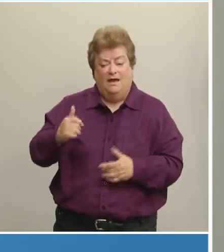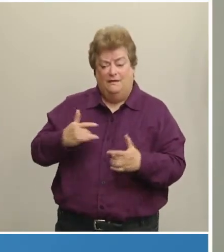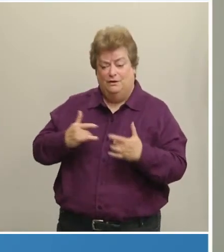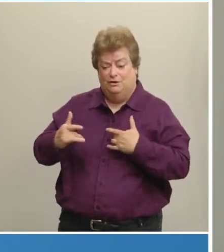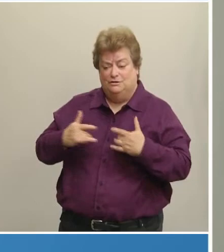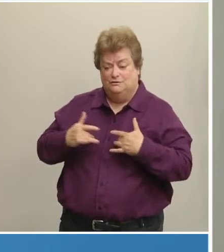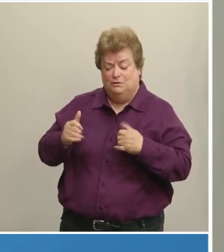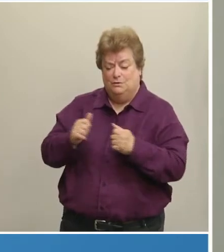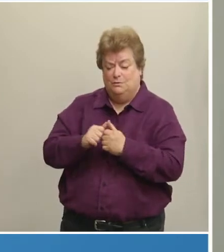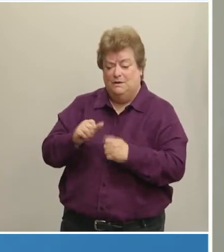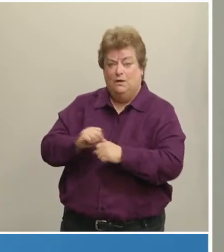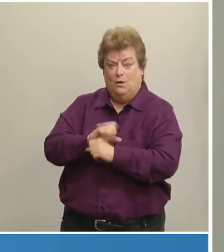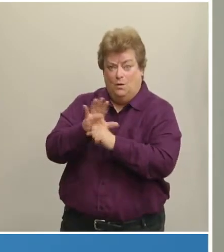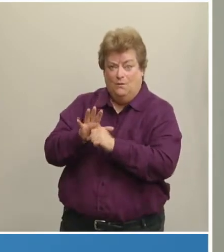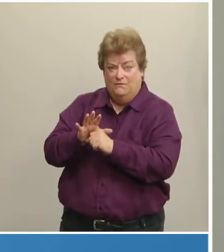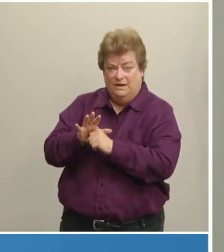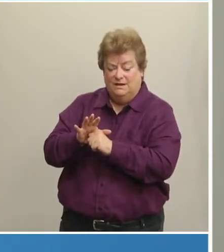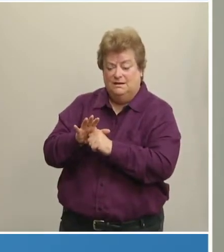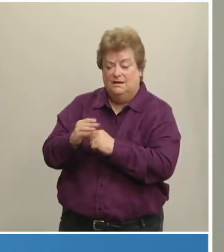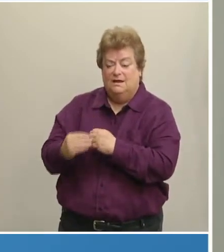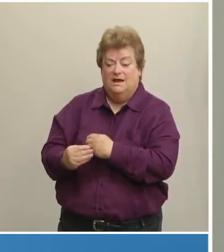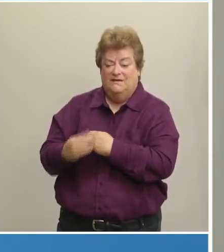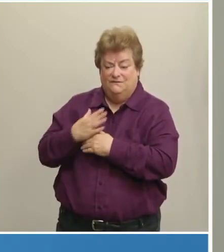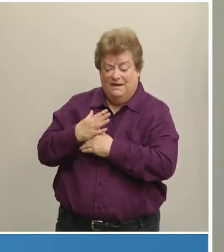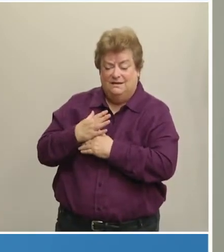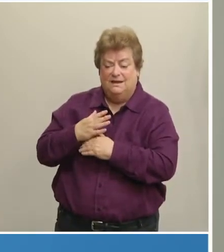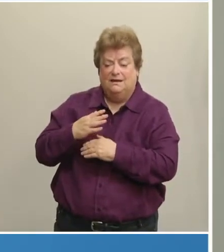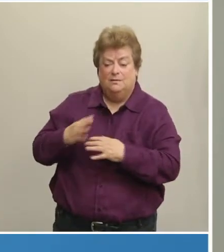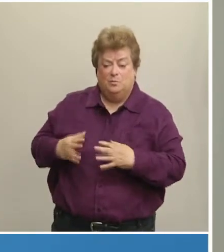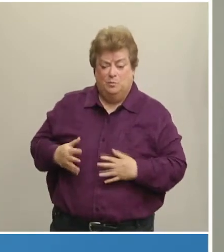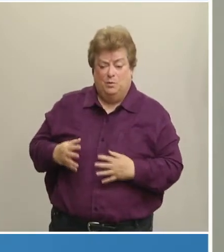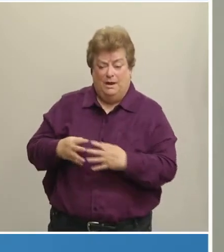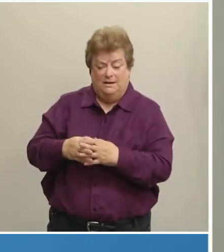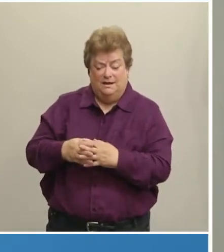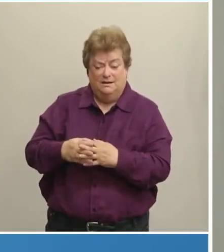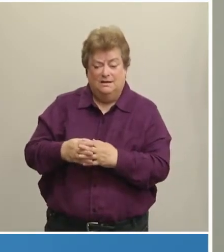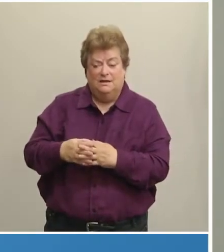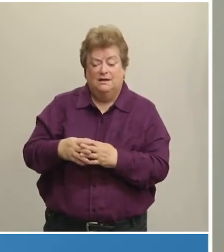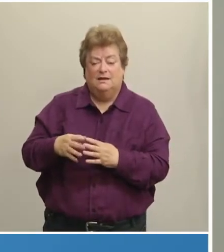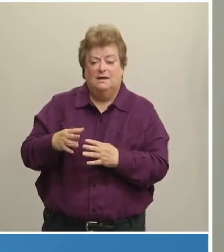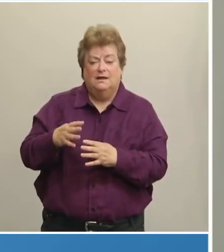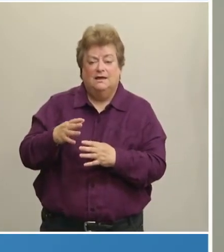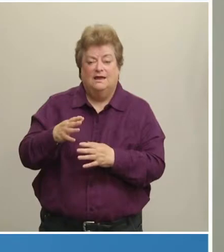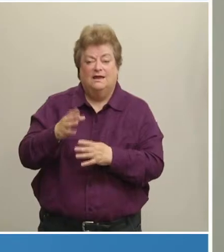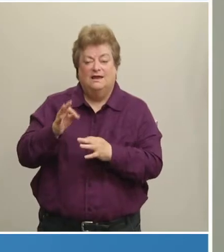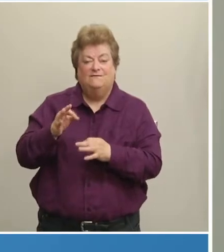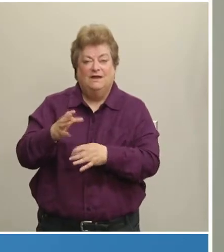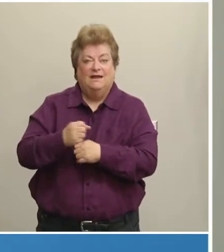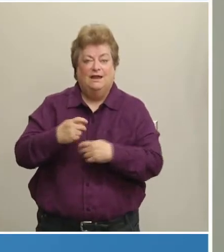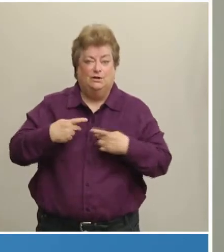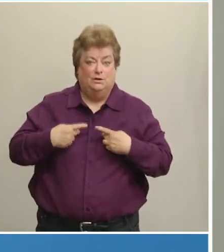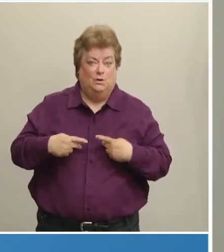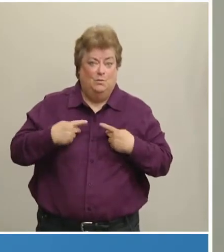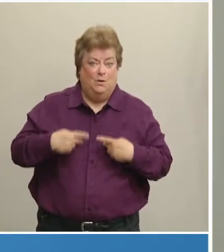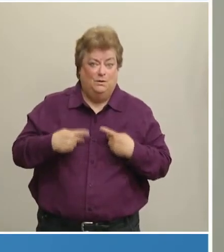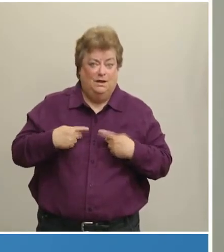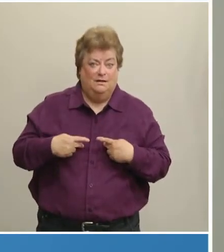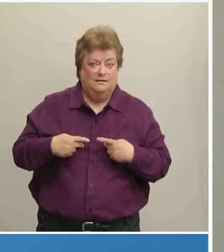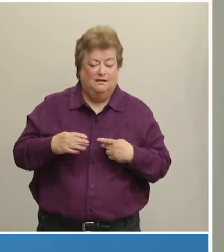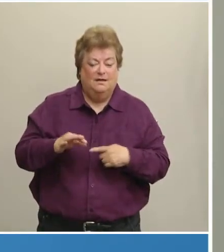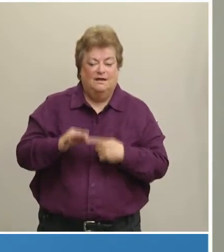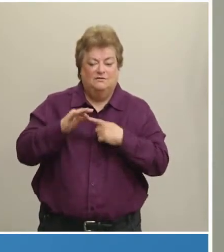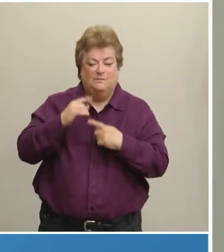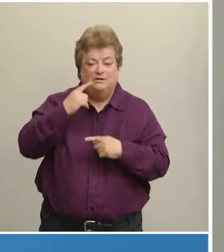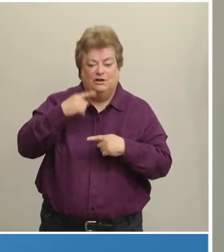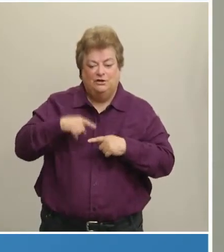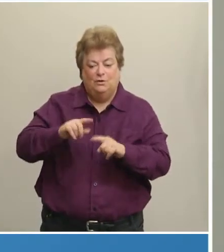the COVID virus infection in pregnancy is if pregnant women get pneumonia, especially in the